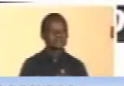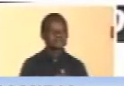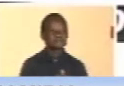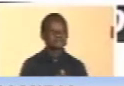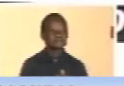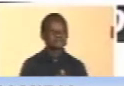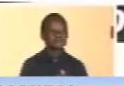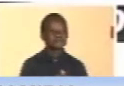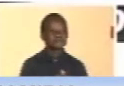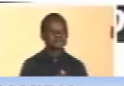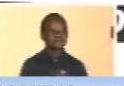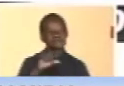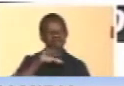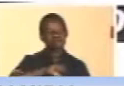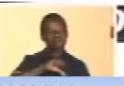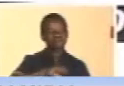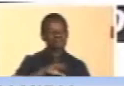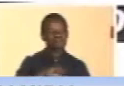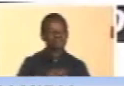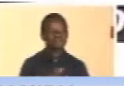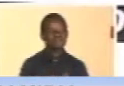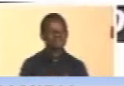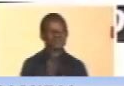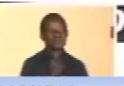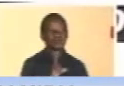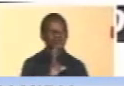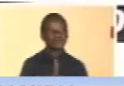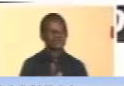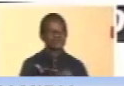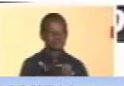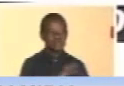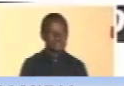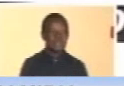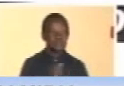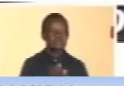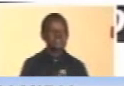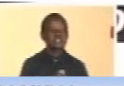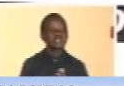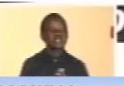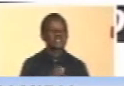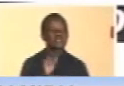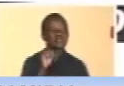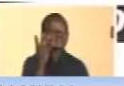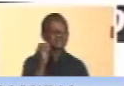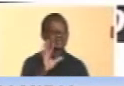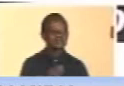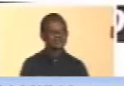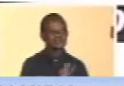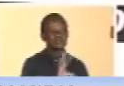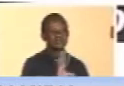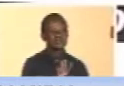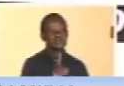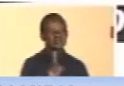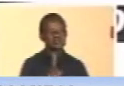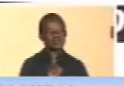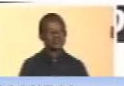Regrettably, we are announcing one death today from Oshakati District. A 51-year-old male